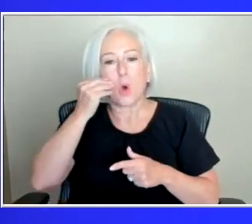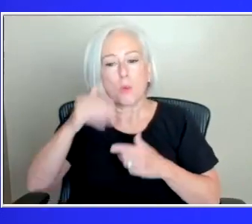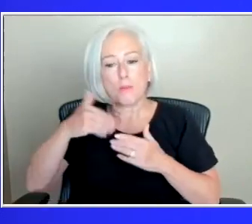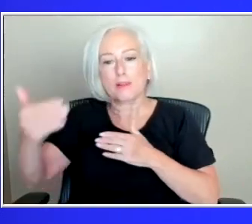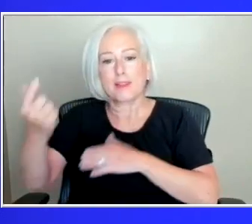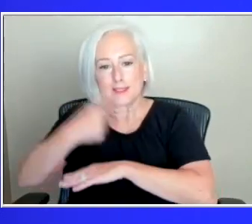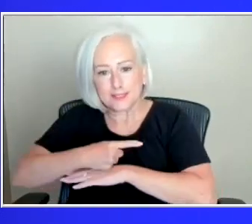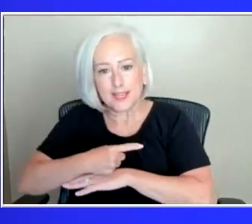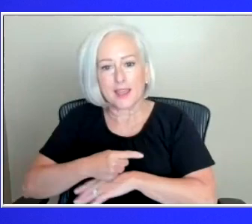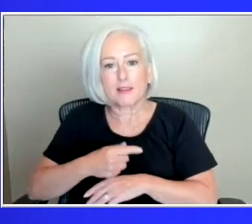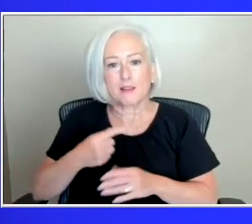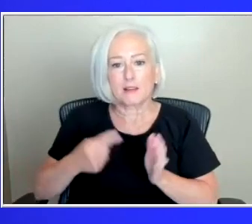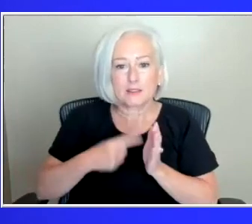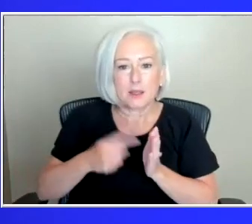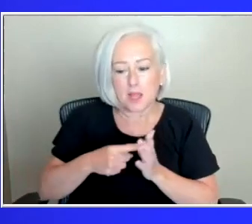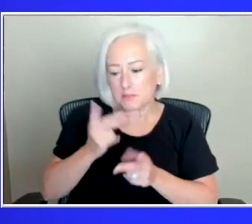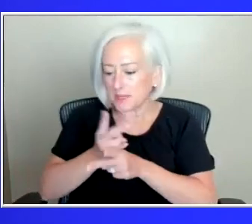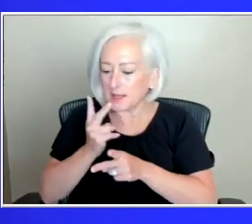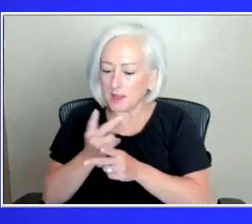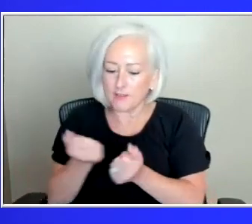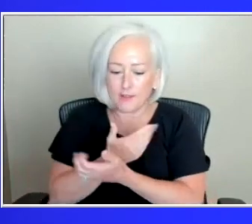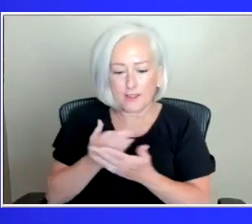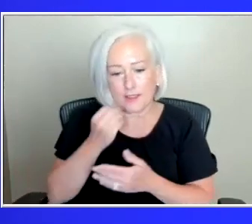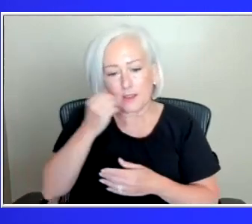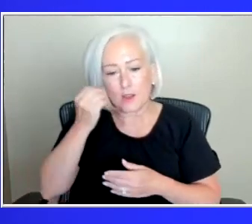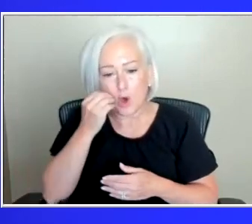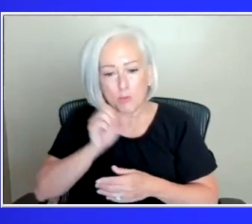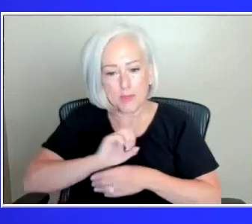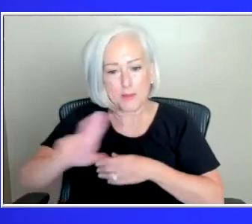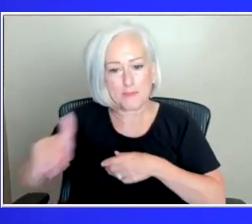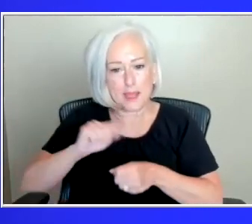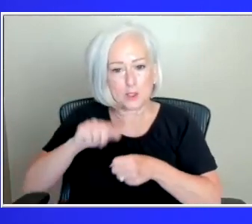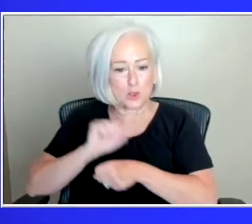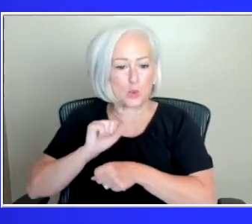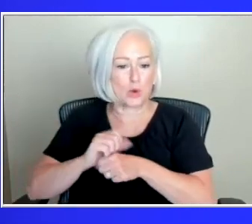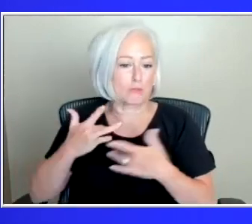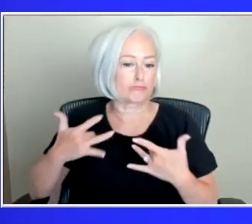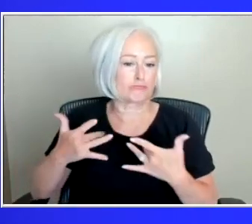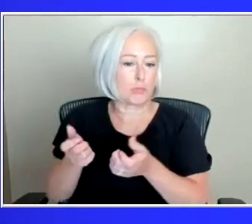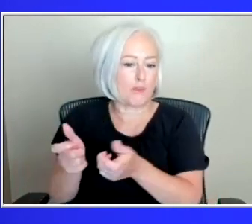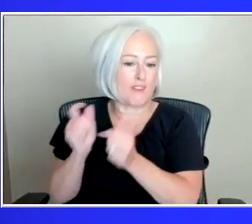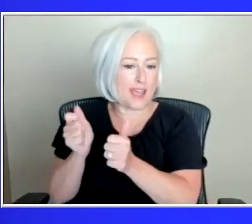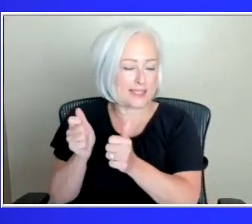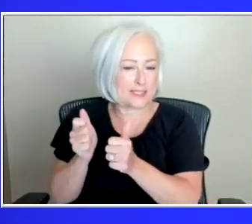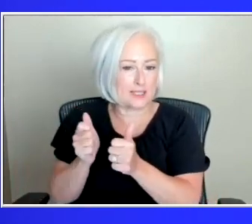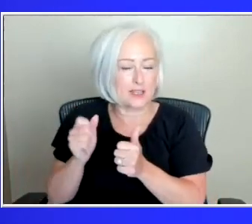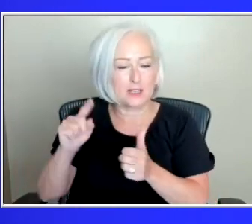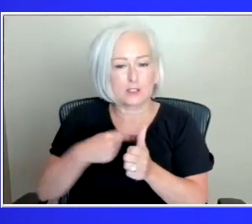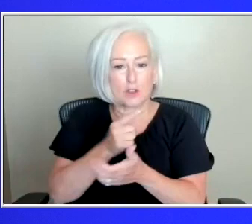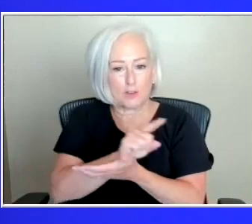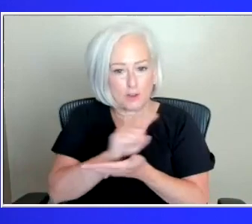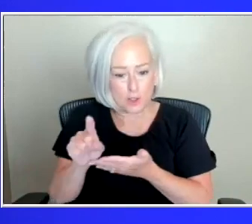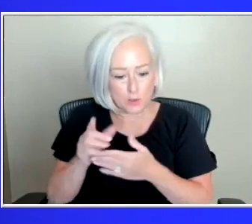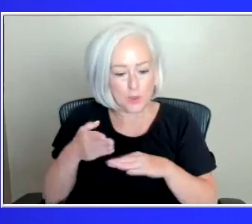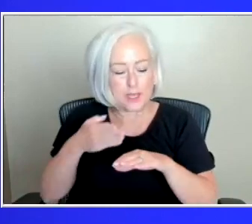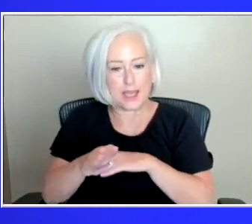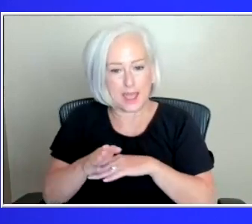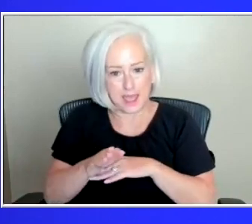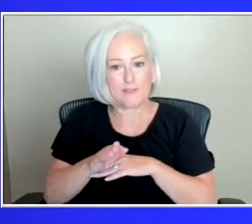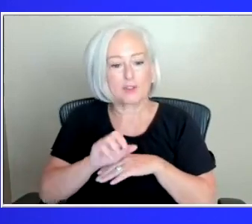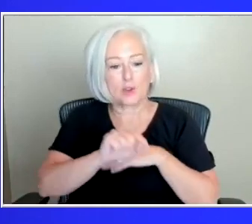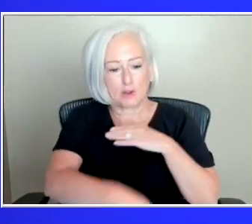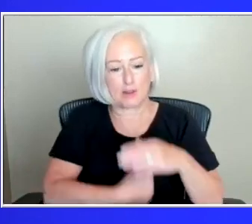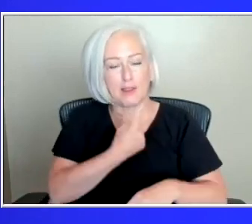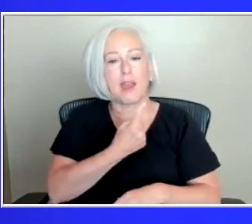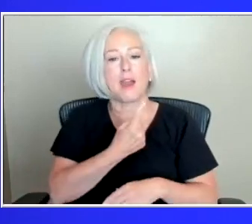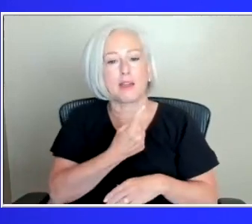at home and go back to work and those kind of things, is much quicker. So it's within the first week after a catheter base, and usually it's